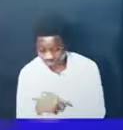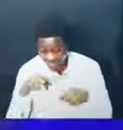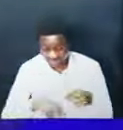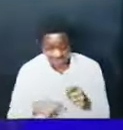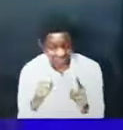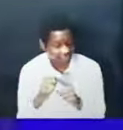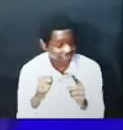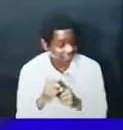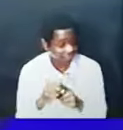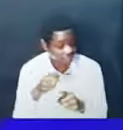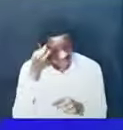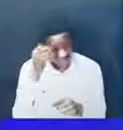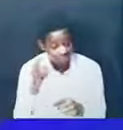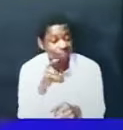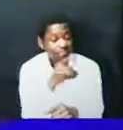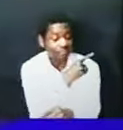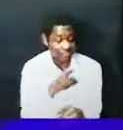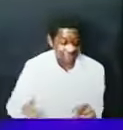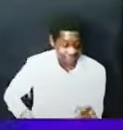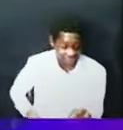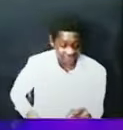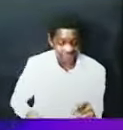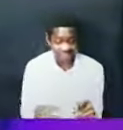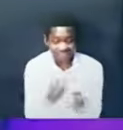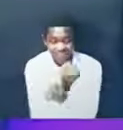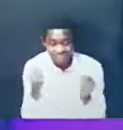a Savior has been born to you.